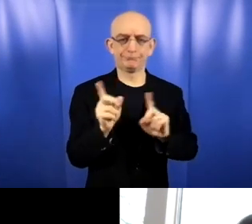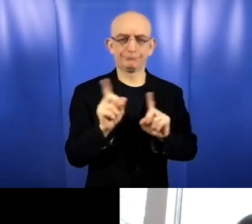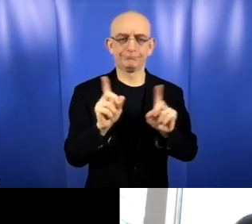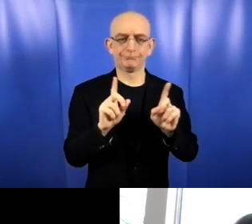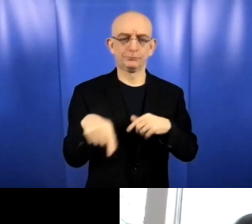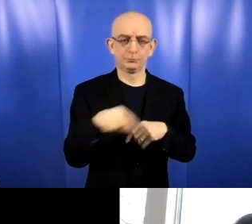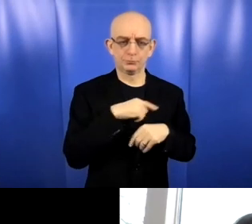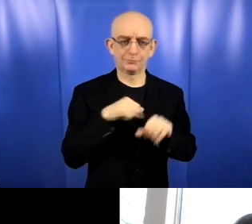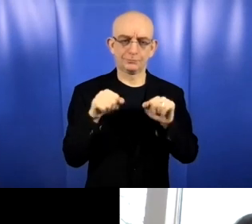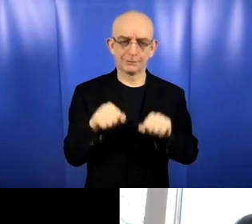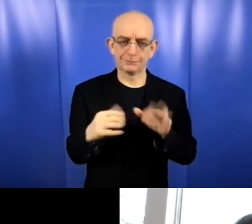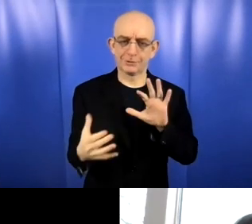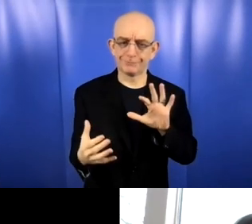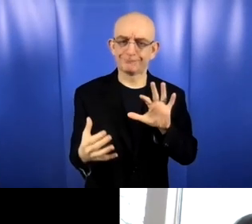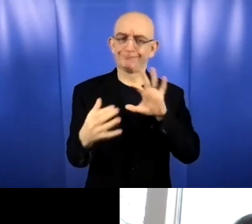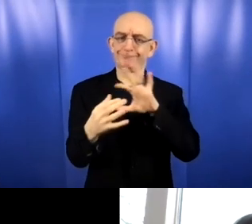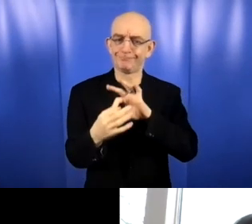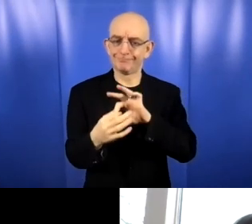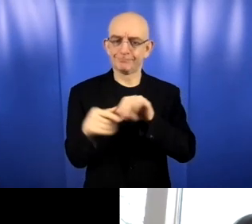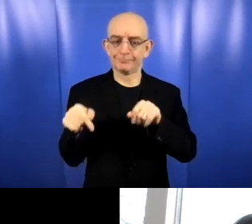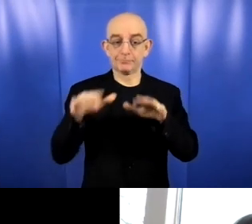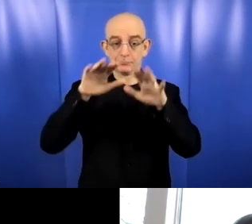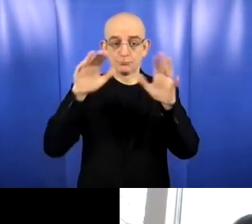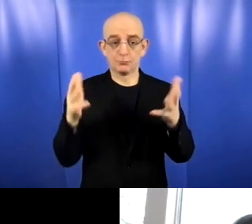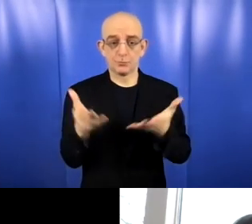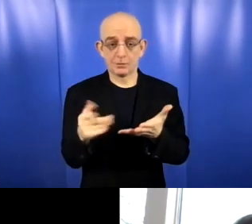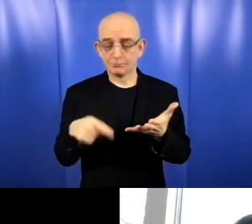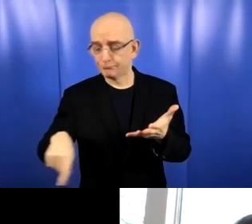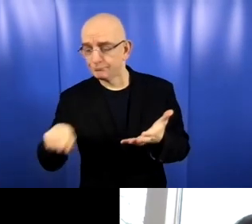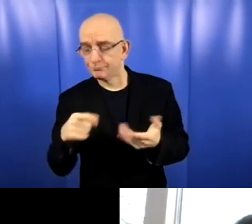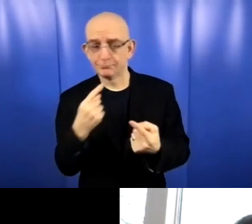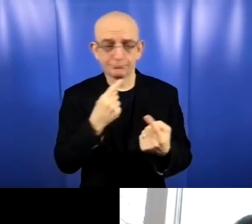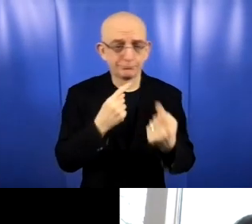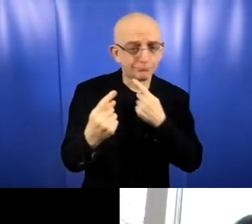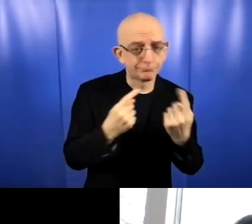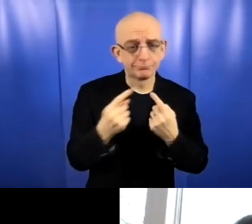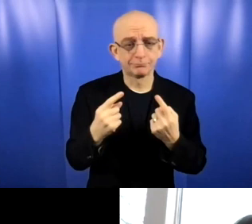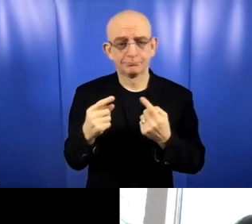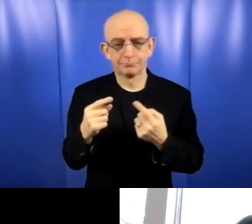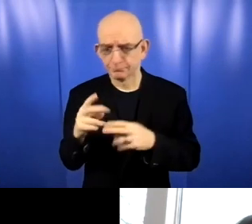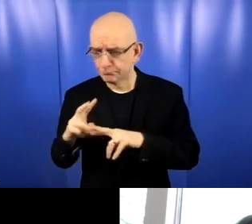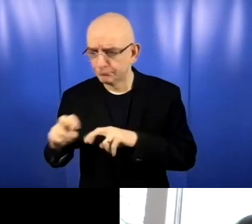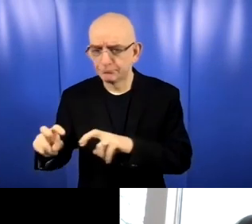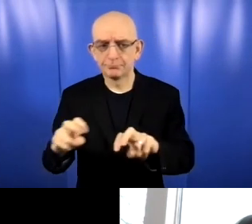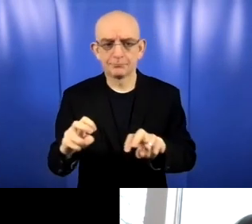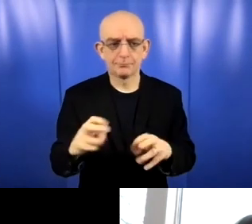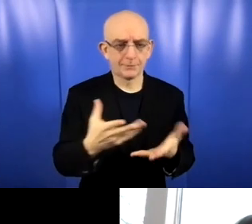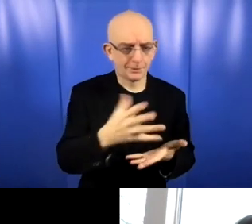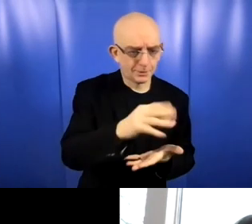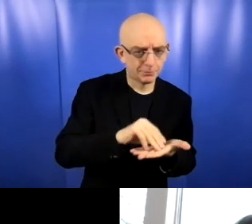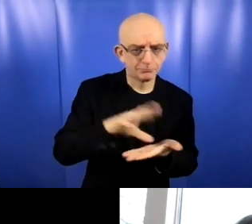the study, part of the analysis process that goes on, and equally